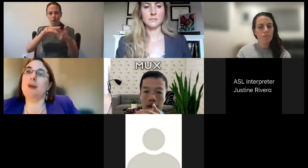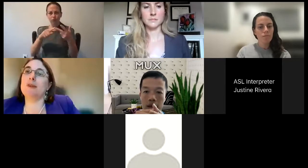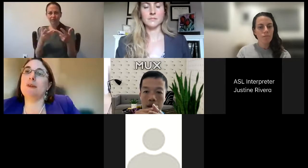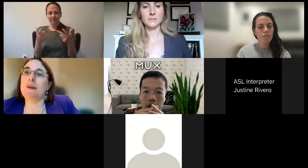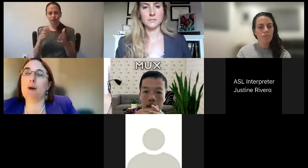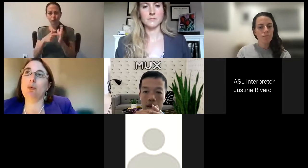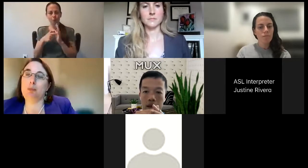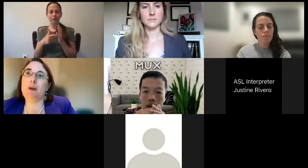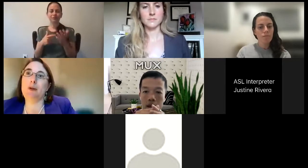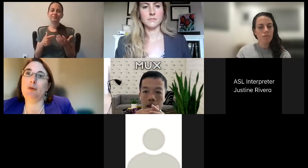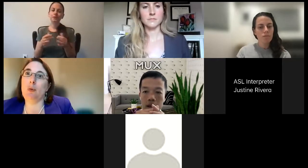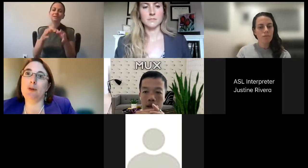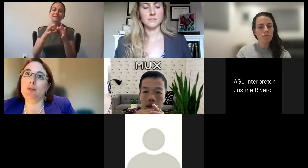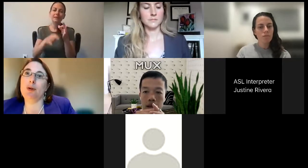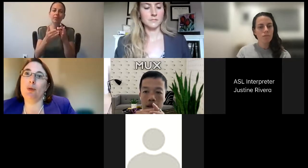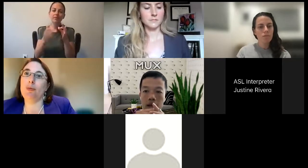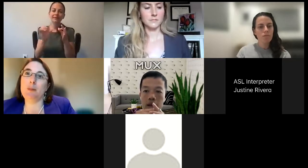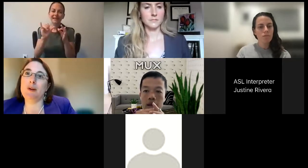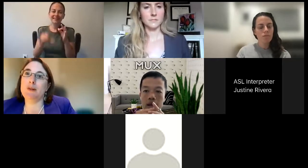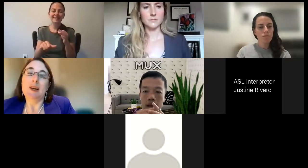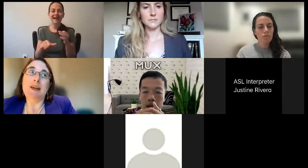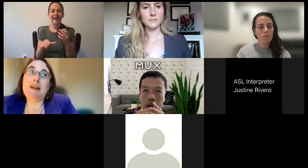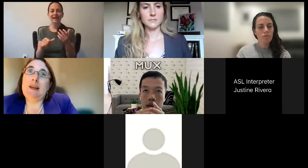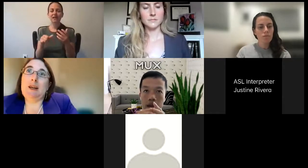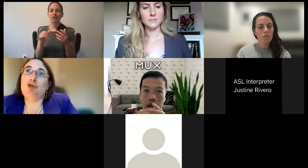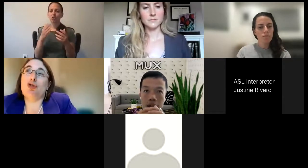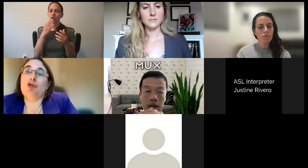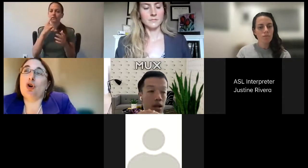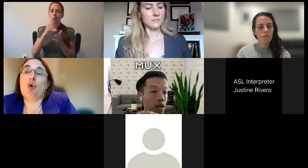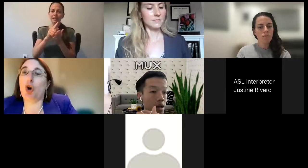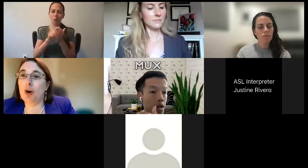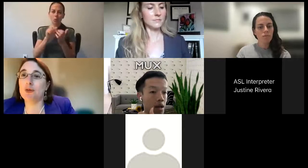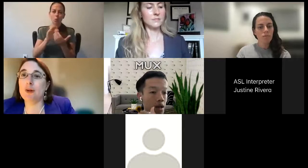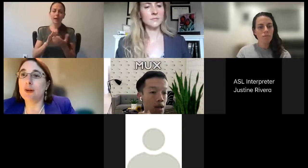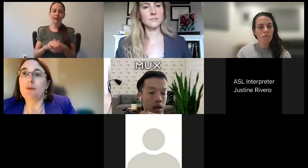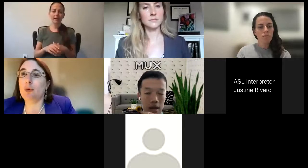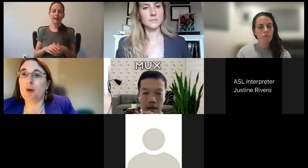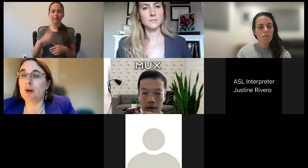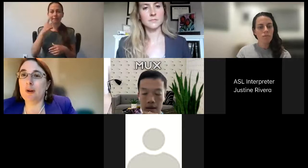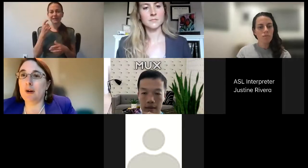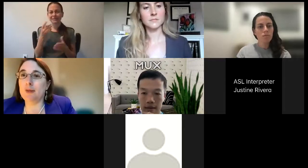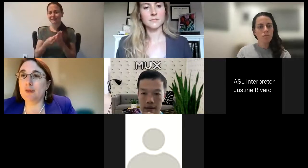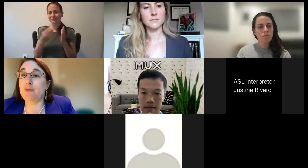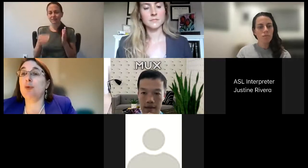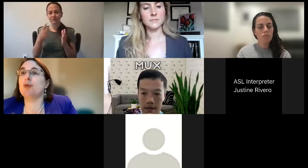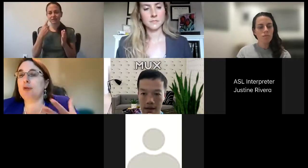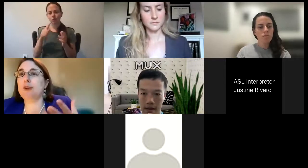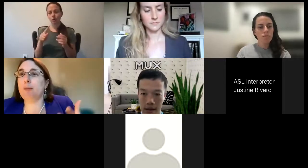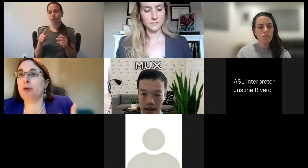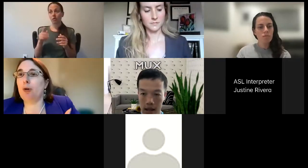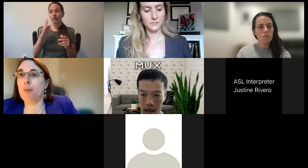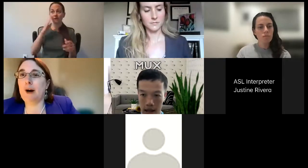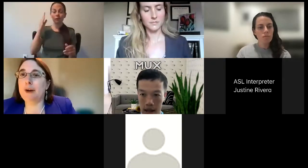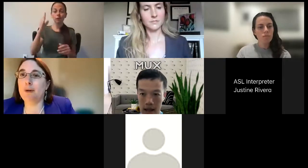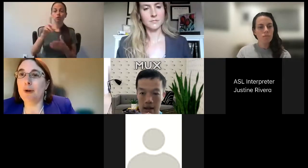simple things like that would be the way to really go through it, because it's just so costly for a future